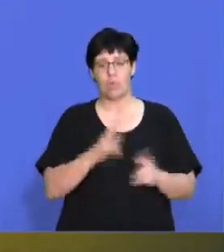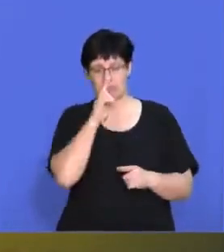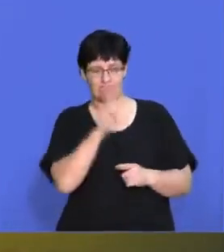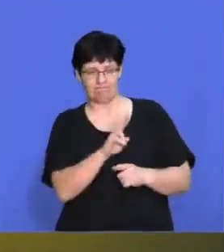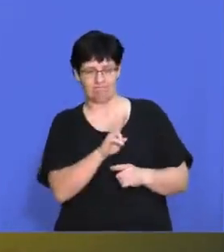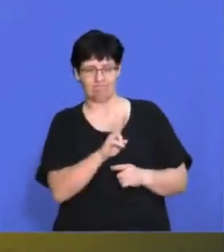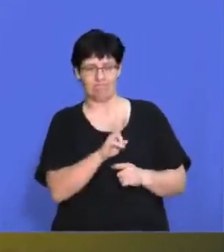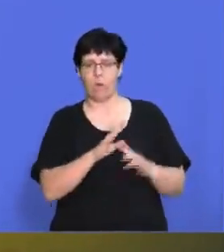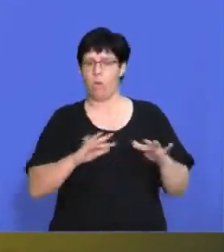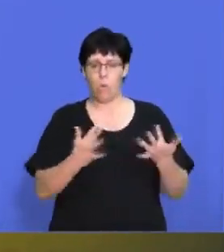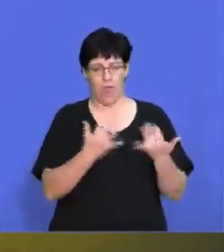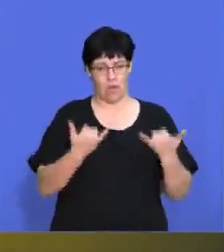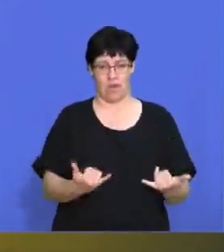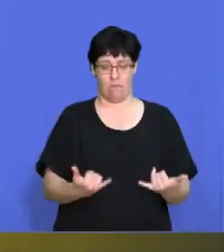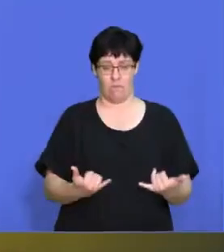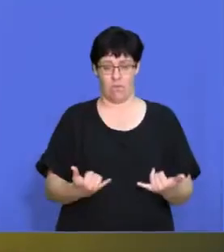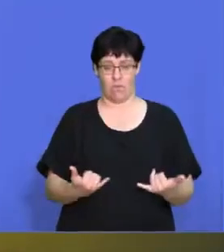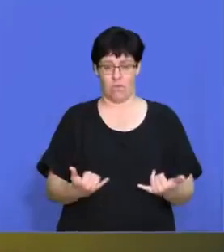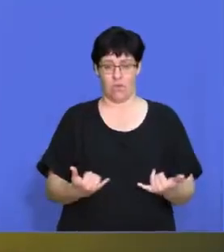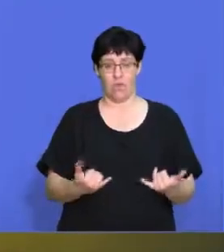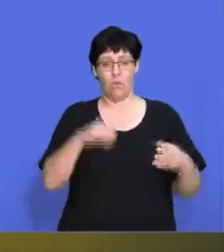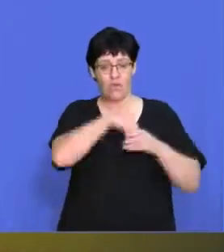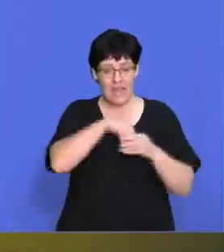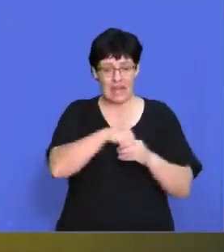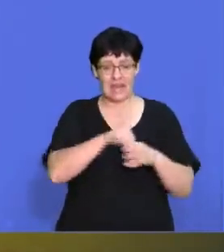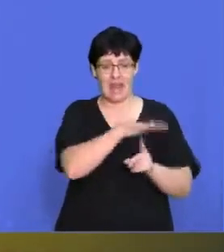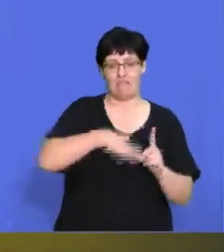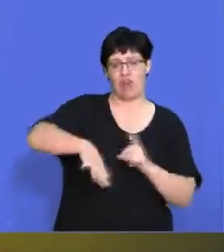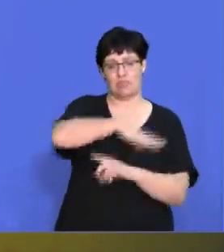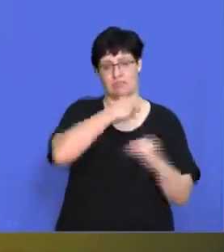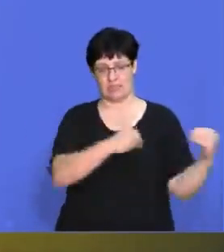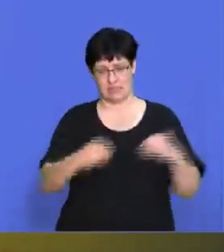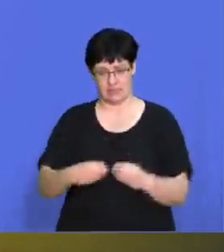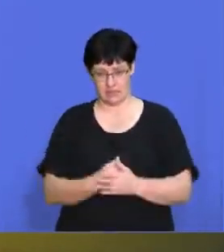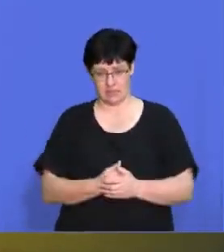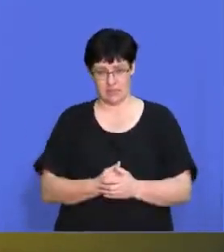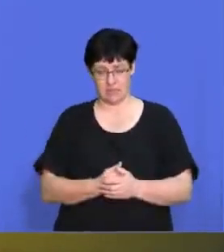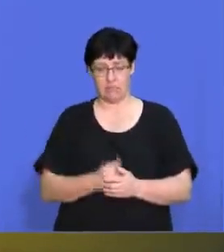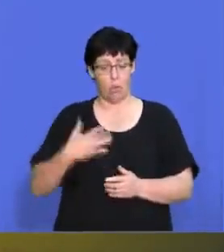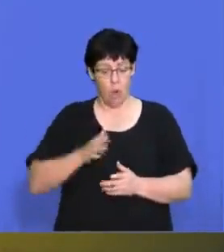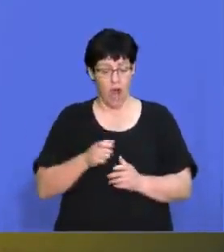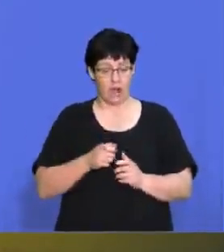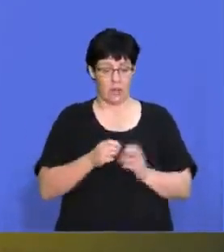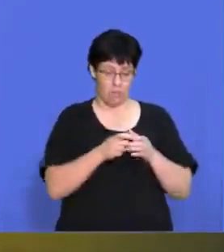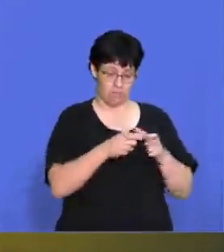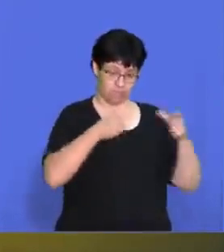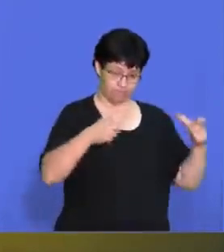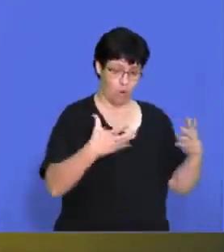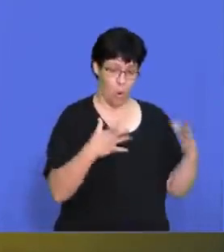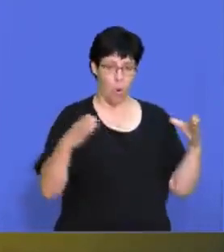sitting in the business environment? Are we looking to expand, or are we looking to contract?